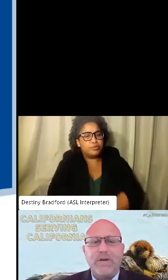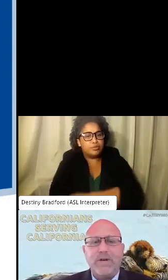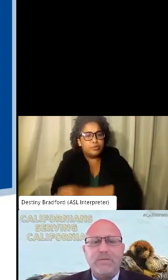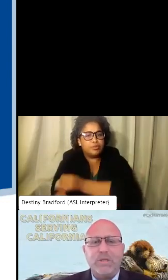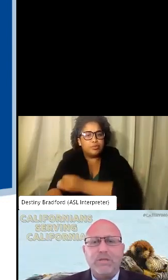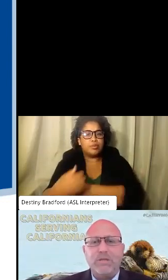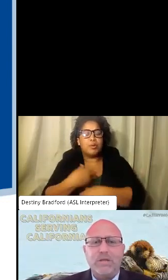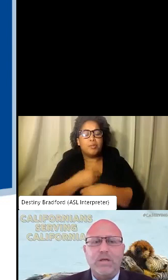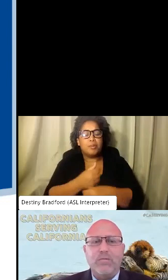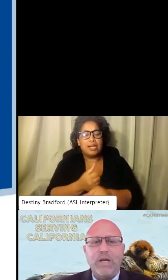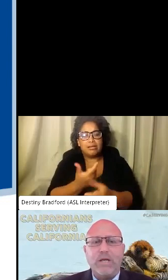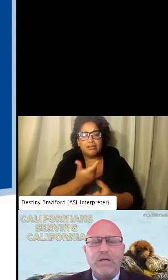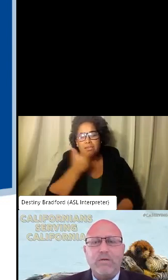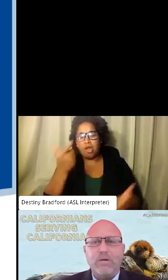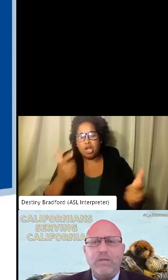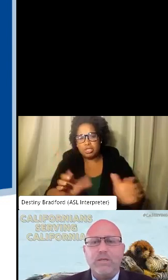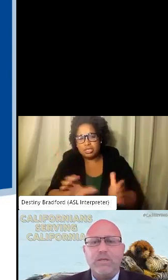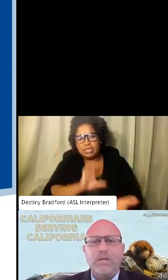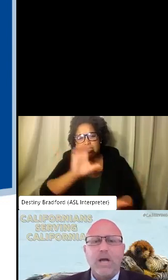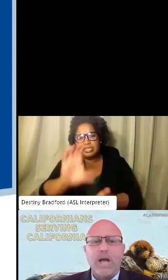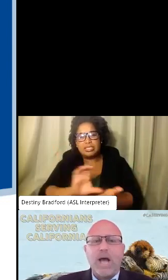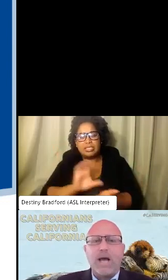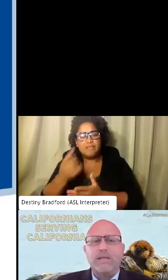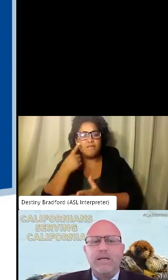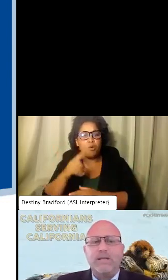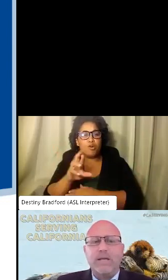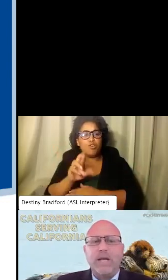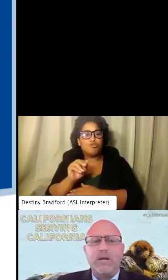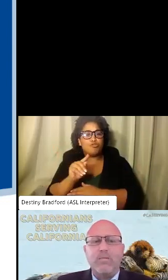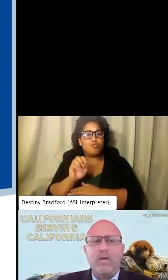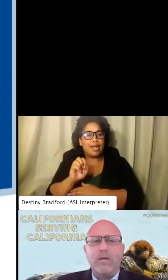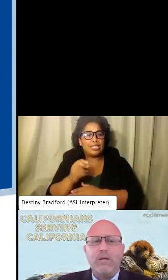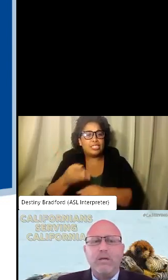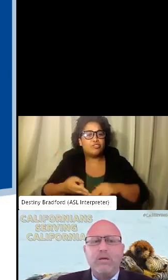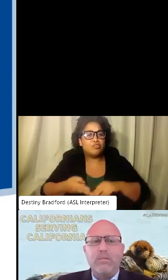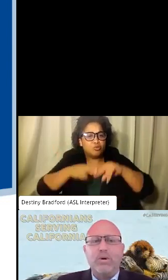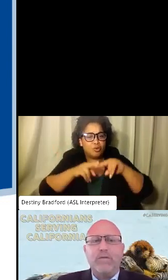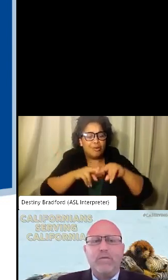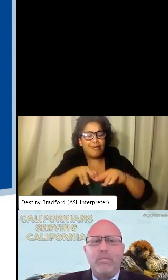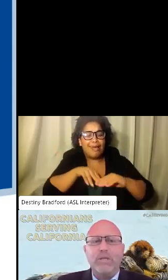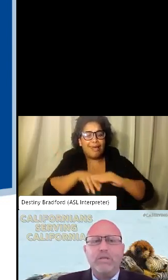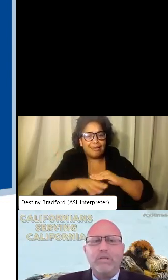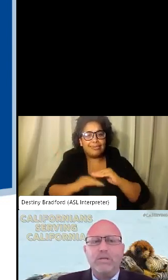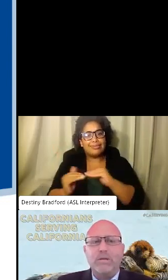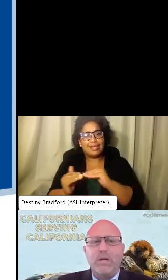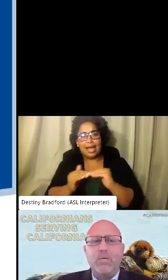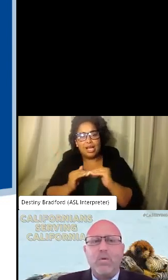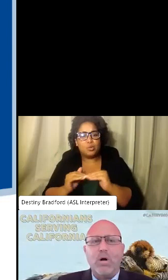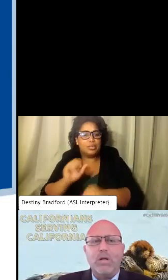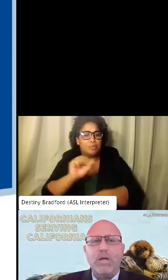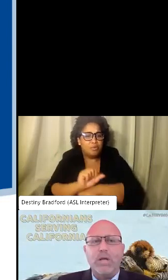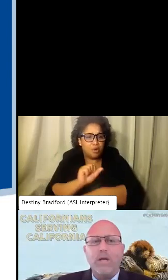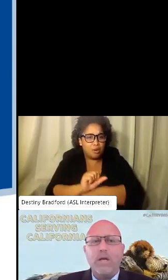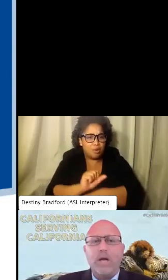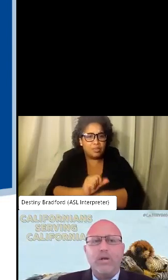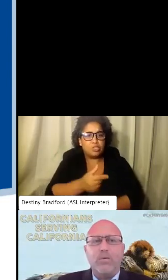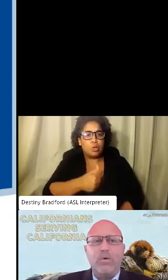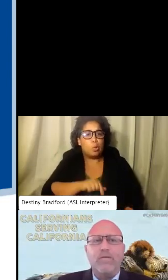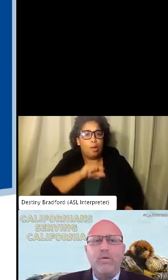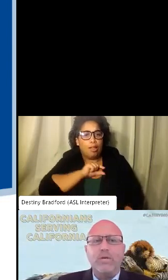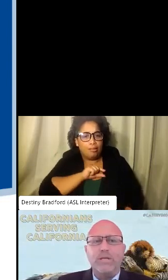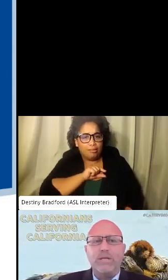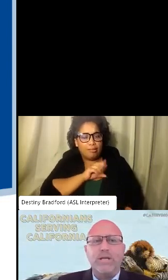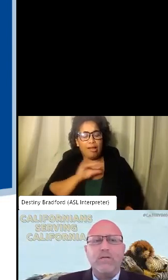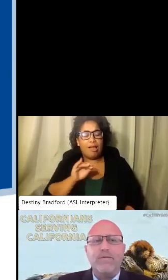massive investments in rate increases, access and equity, performance and quality, and